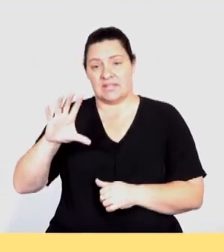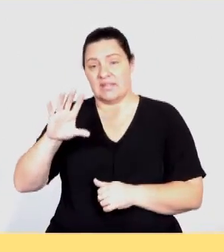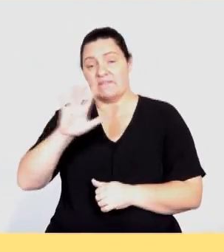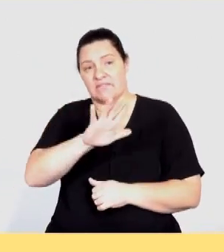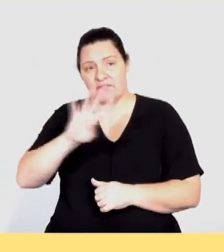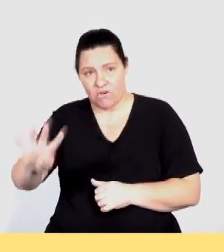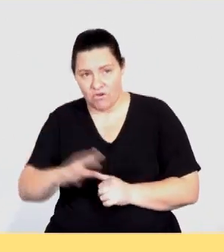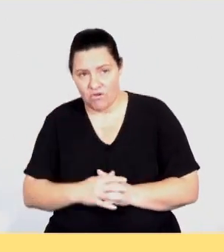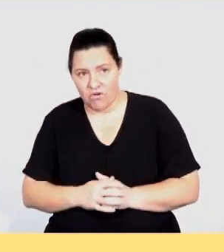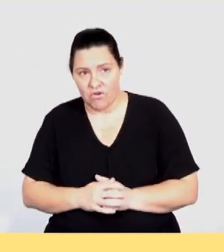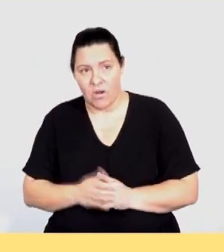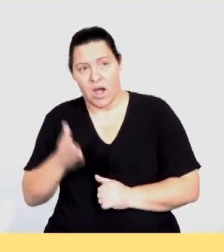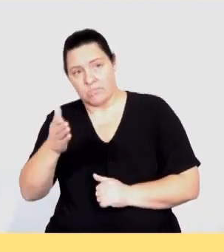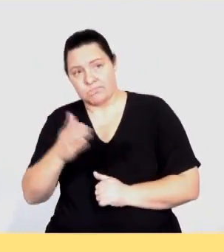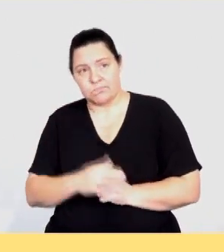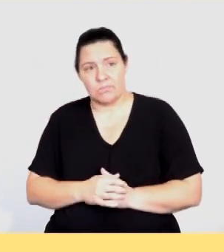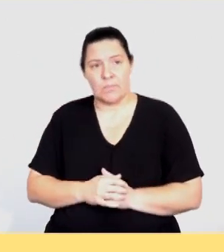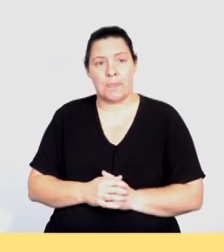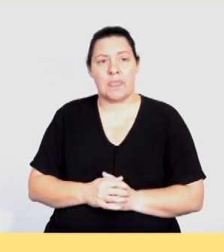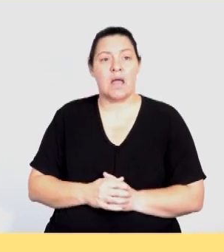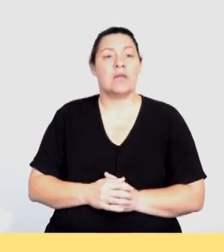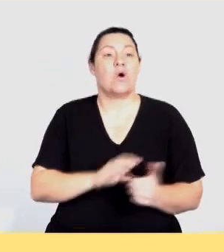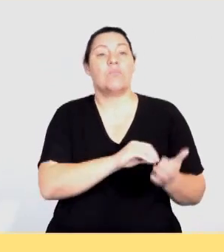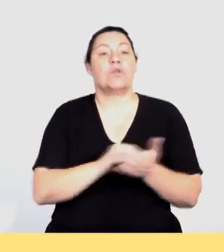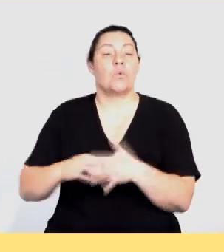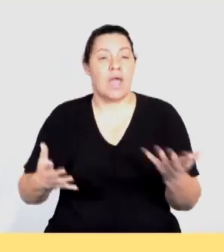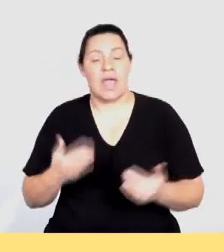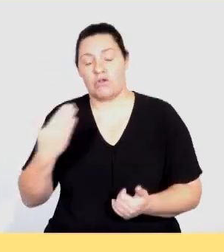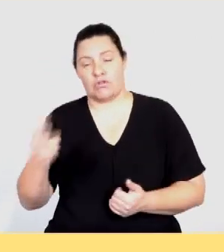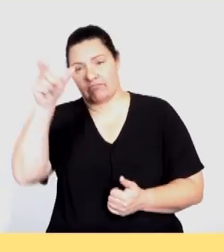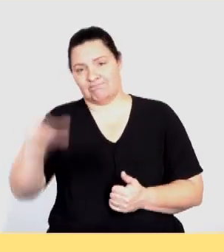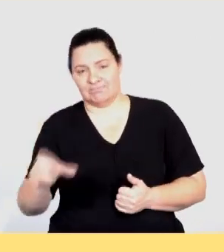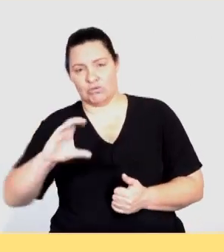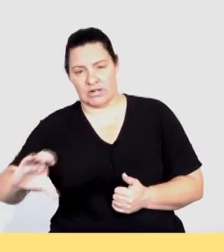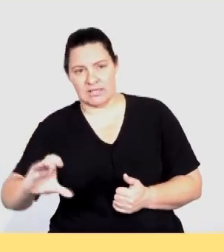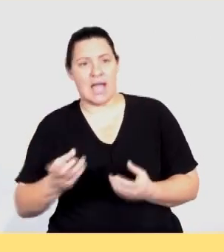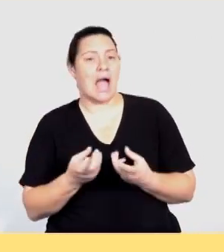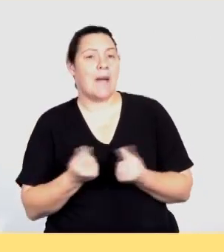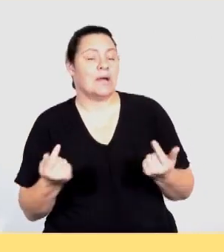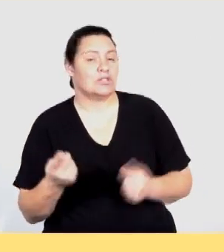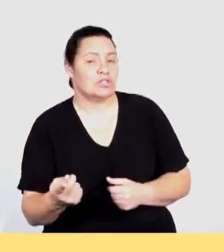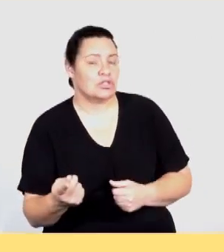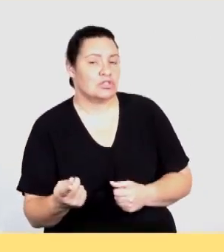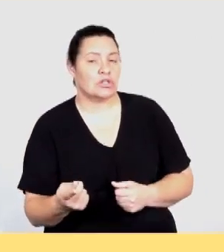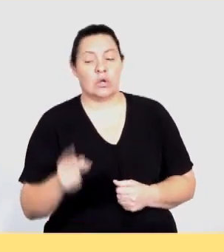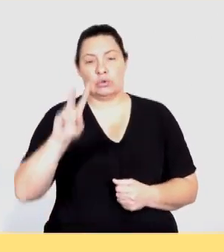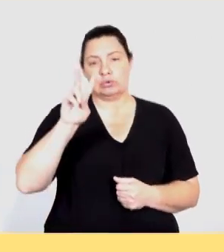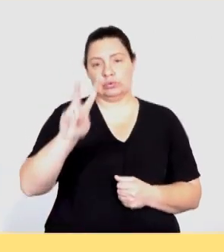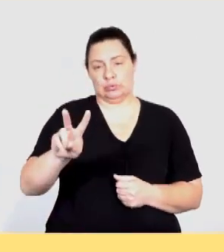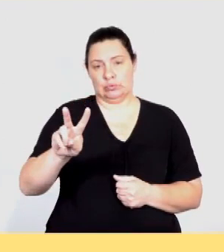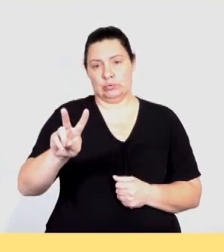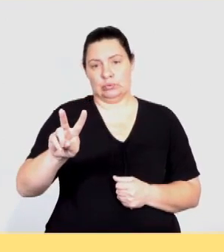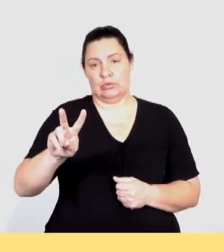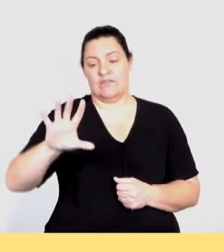number 54. Okay, there it is. And then I'm bringing it now to the credit side. How much is my credit